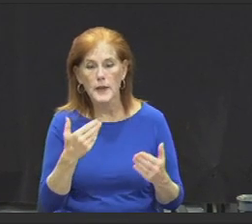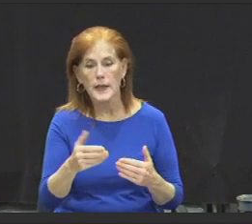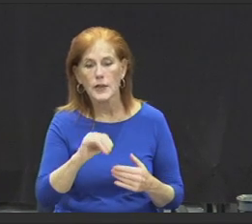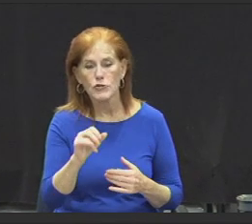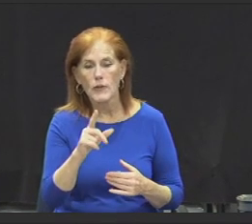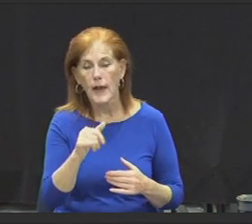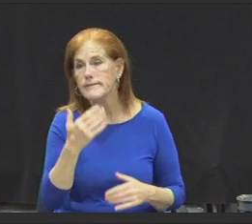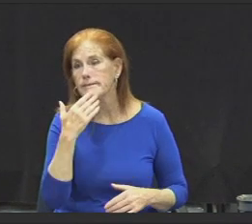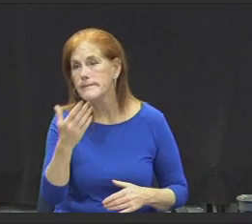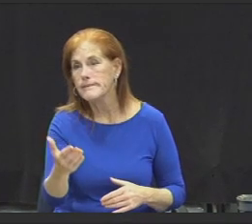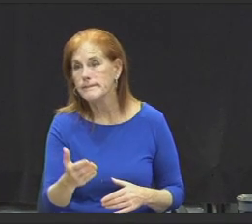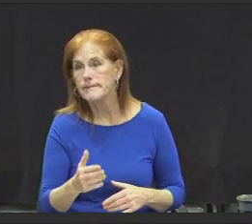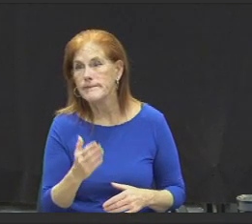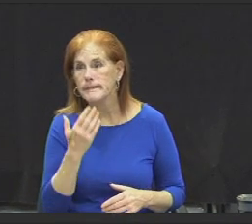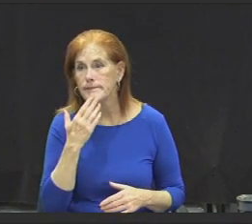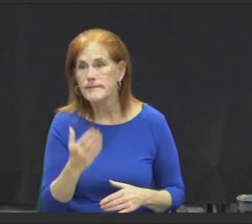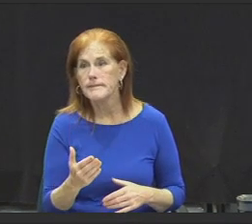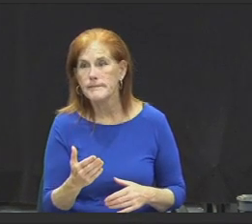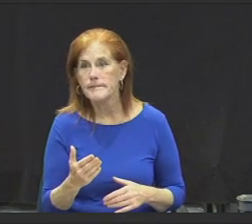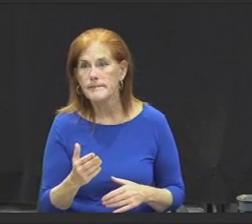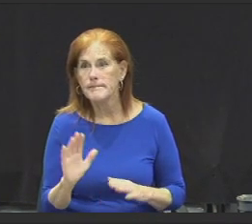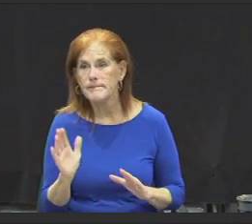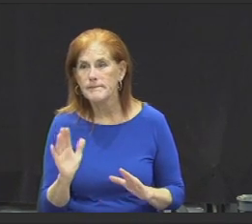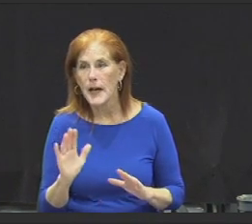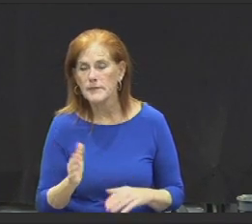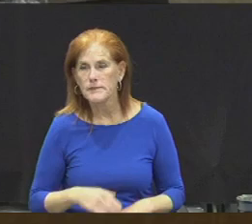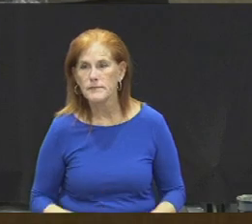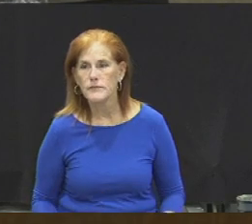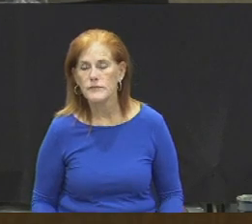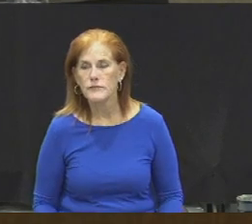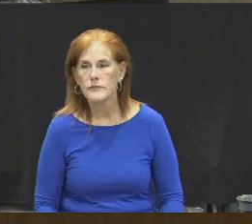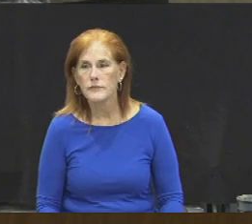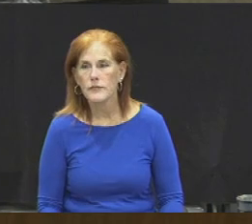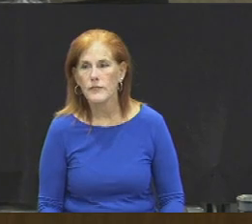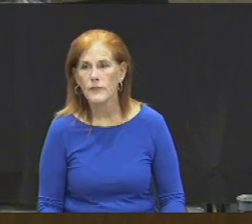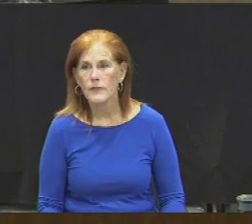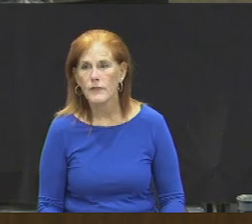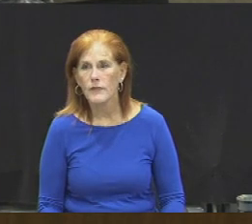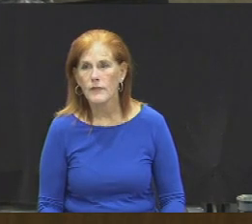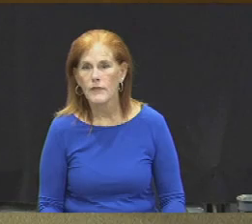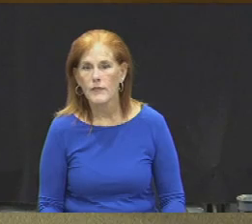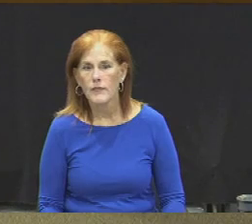Thank Very you. good. Thanks very much, everyone. Have a nice day. Thanks, Thank all. you, guys.